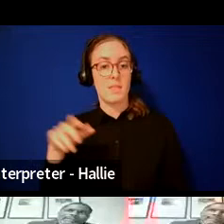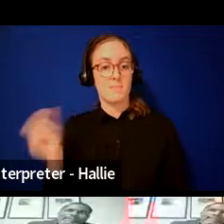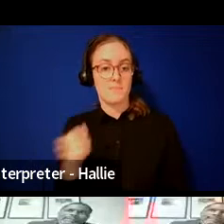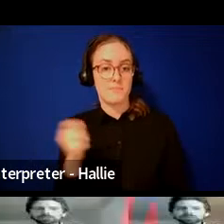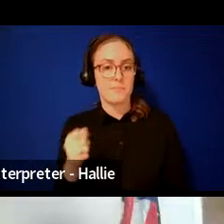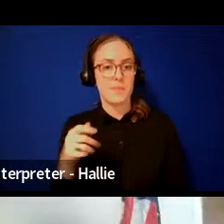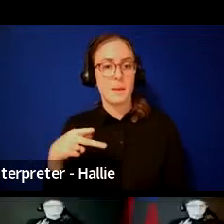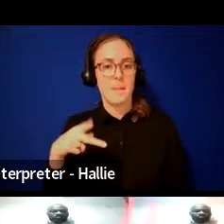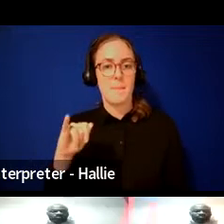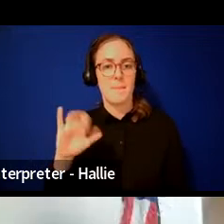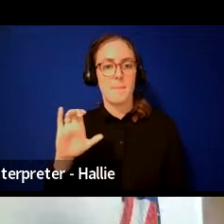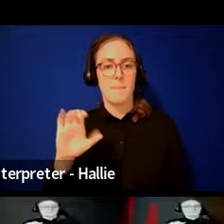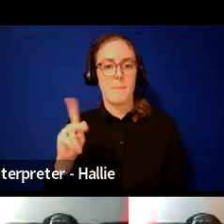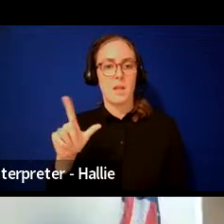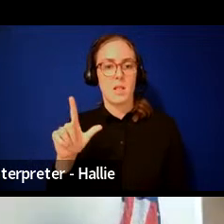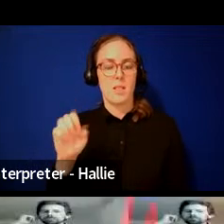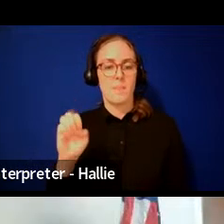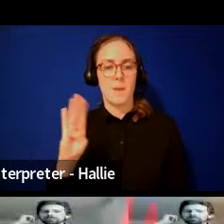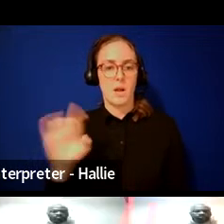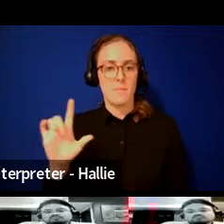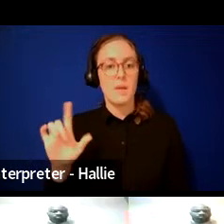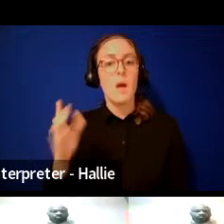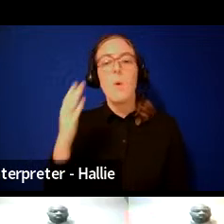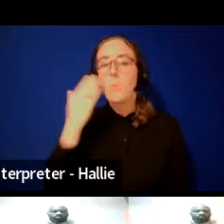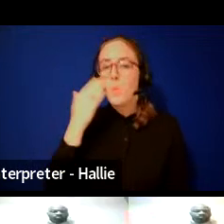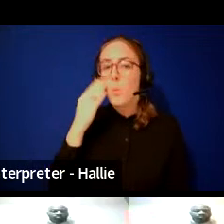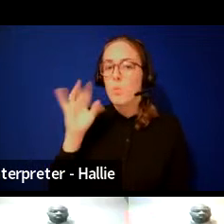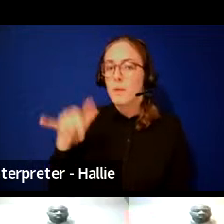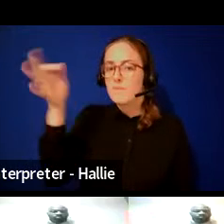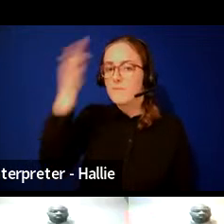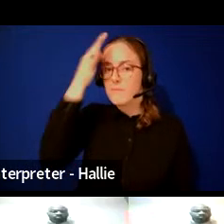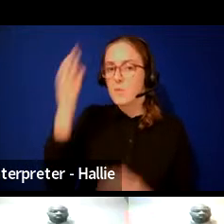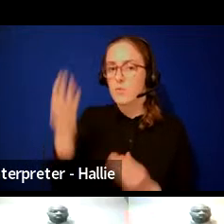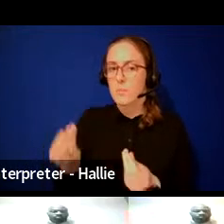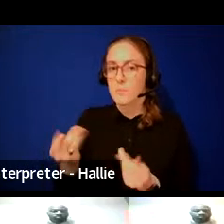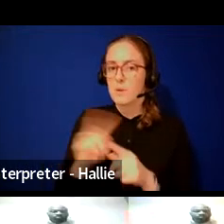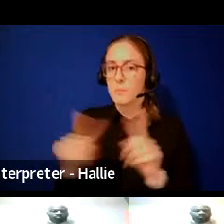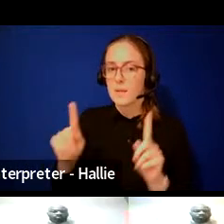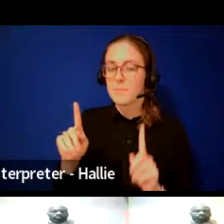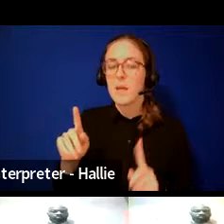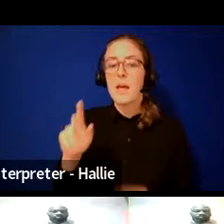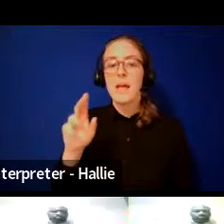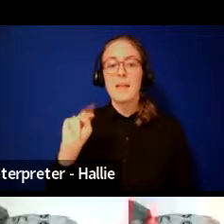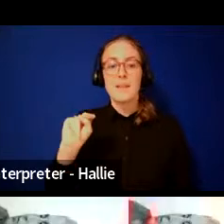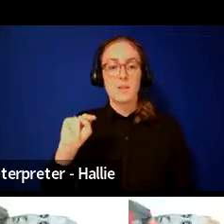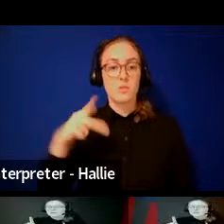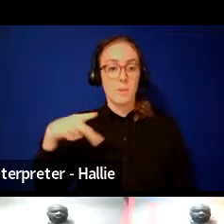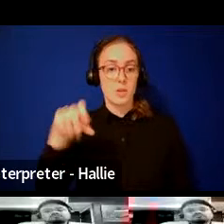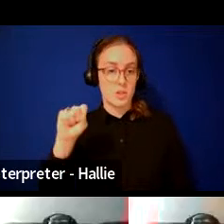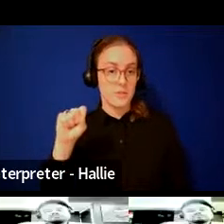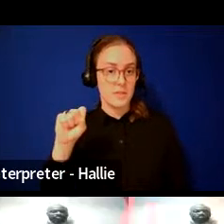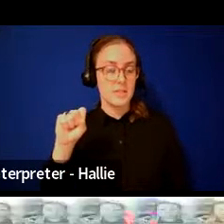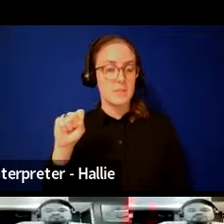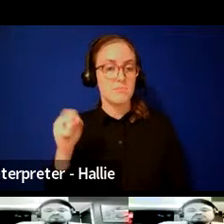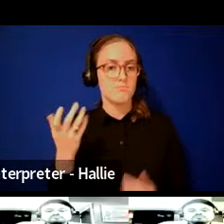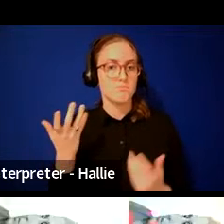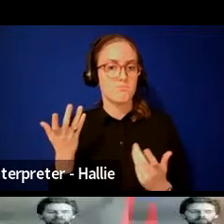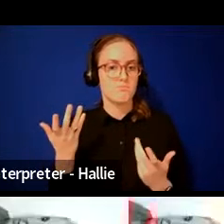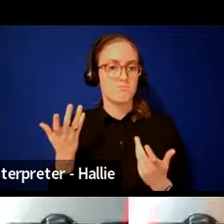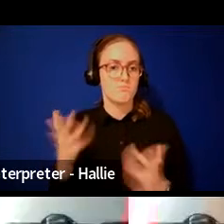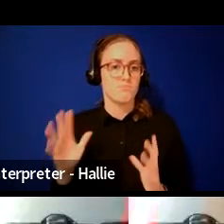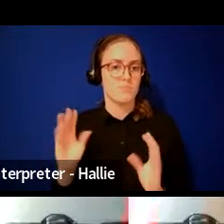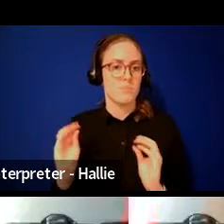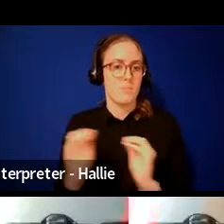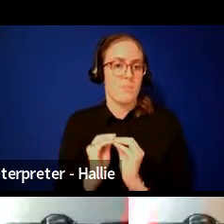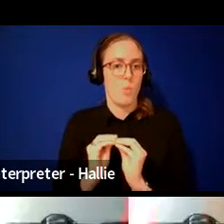as you know, we've talked about this before. That is federal property, but the National Park Service has been more willing than ever before